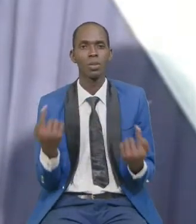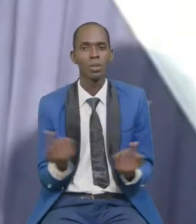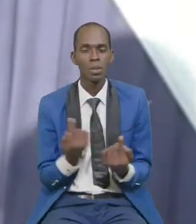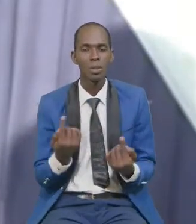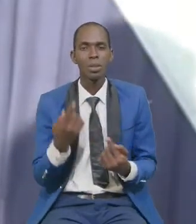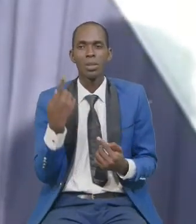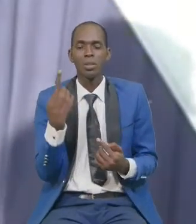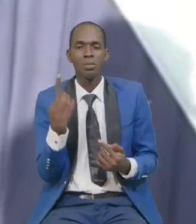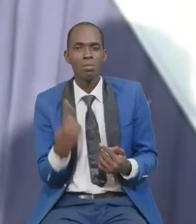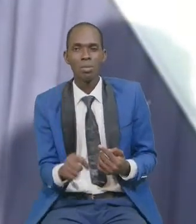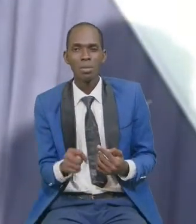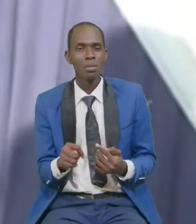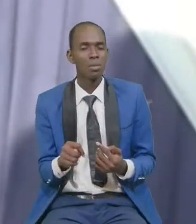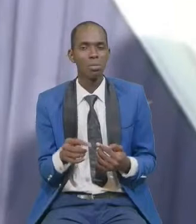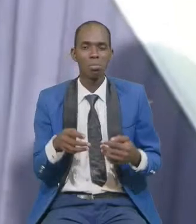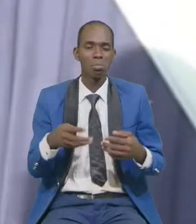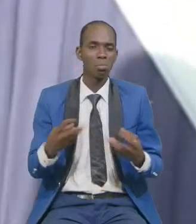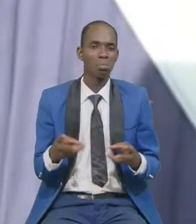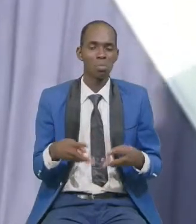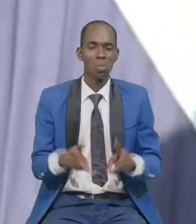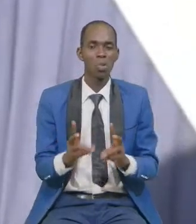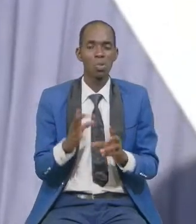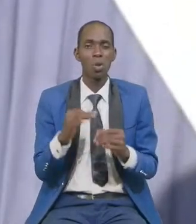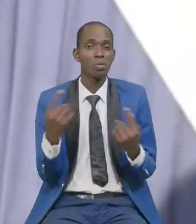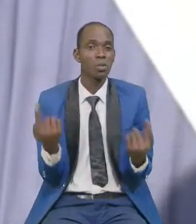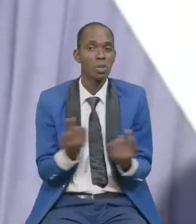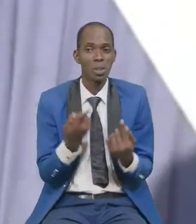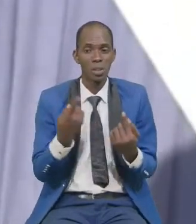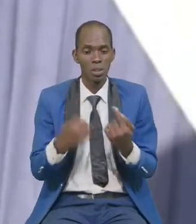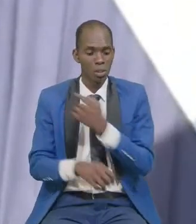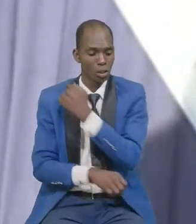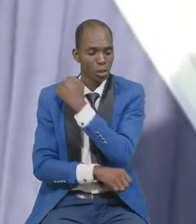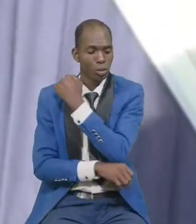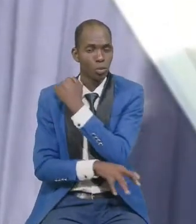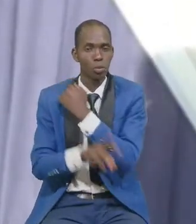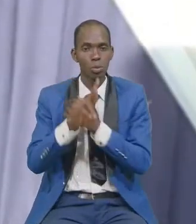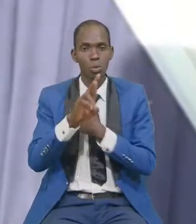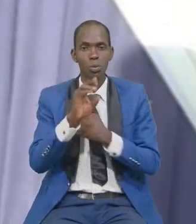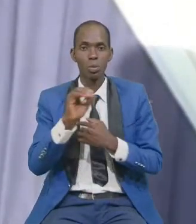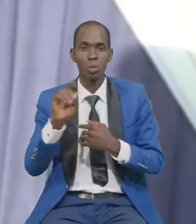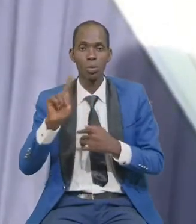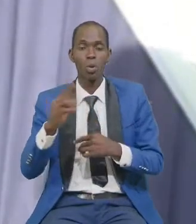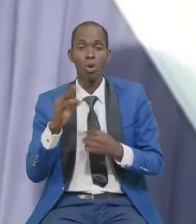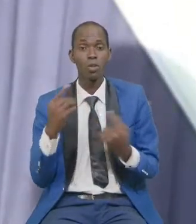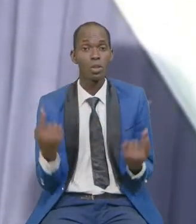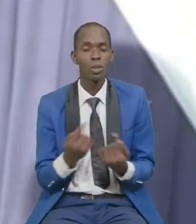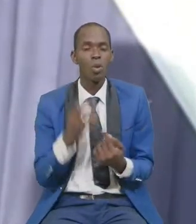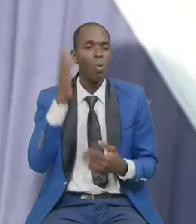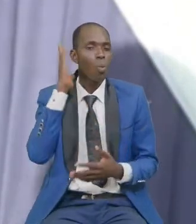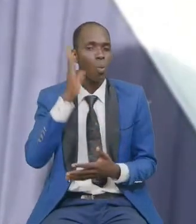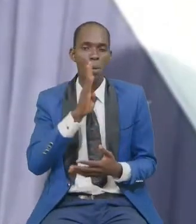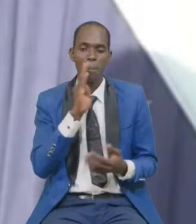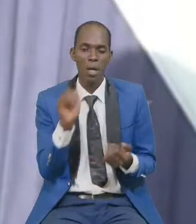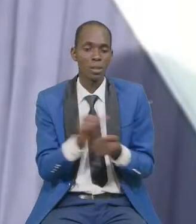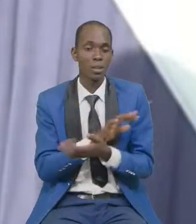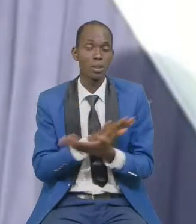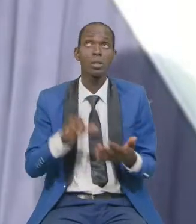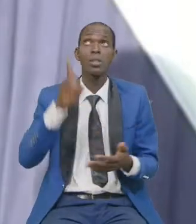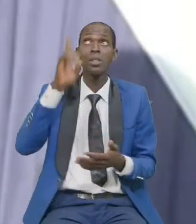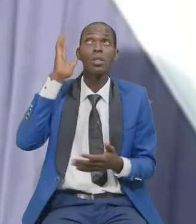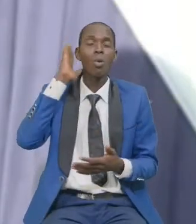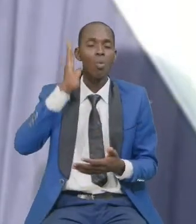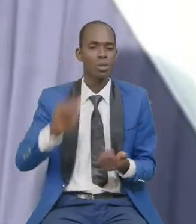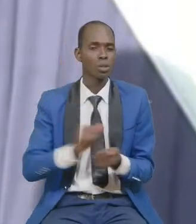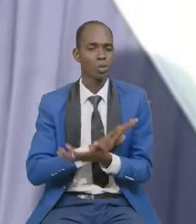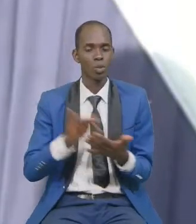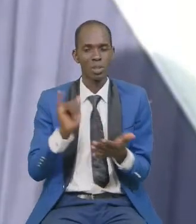very nucleus of sin, the very root of sin will be destroyed. It will destroy that sin